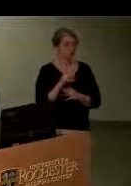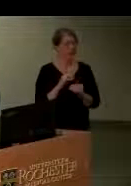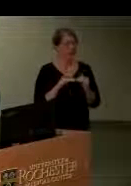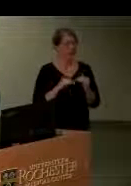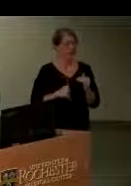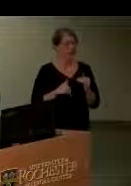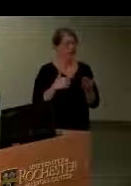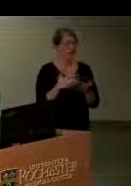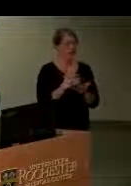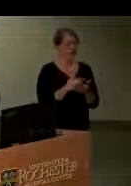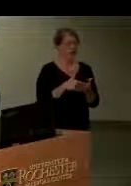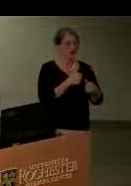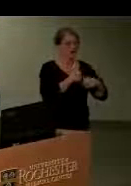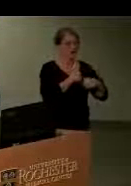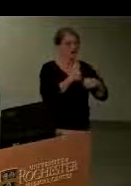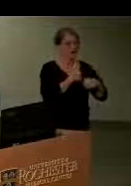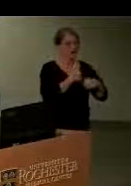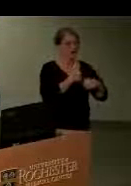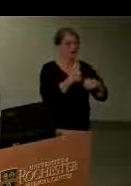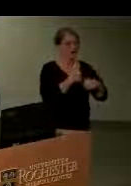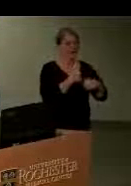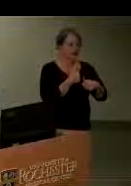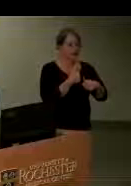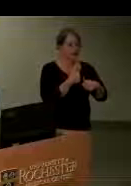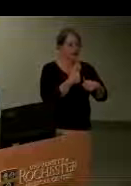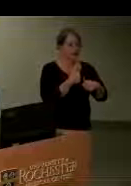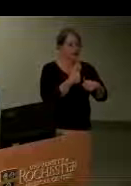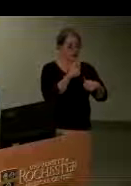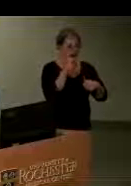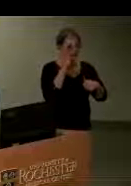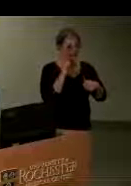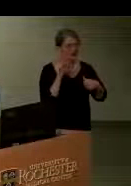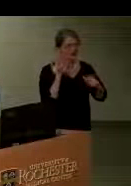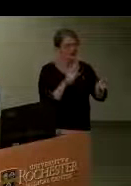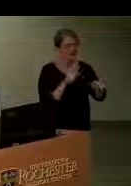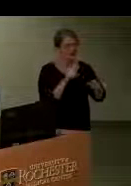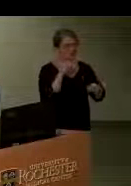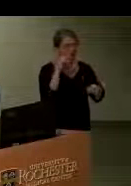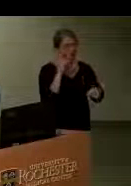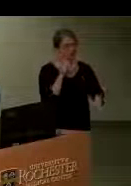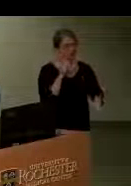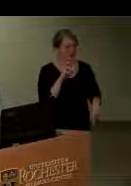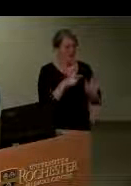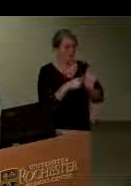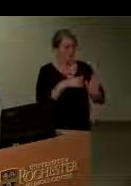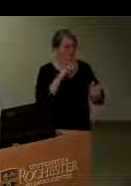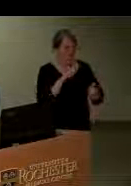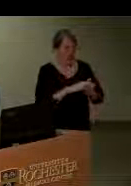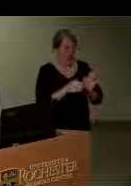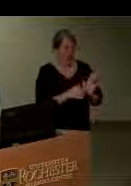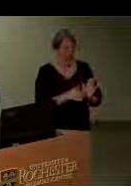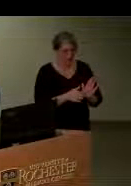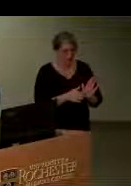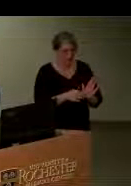in the Army. I said, you don't think I can go back home to Denver right now and show my wife this, do you?